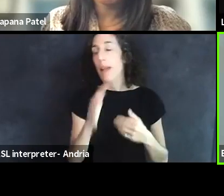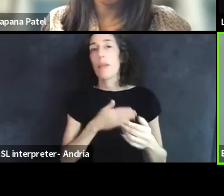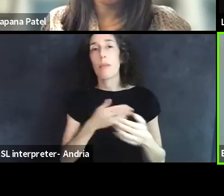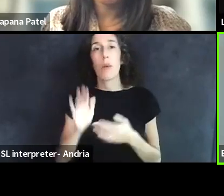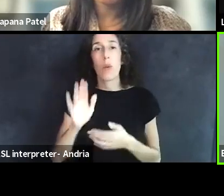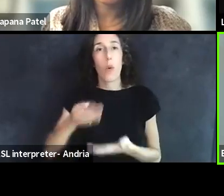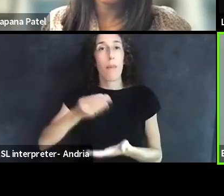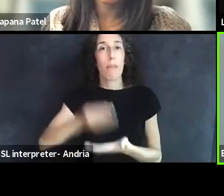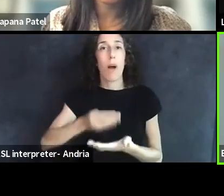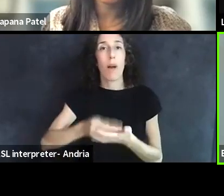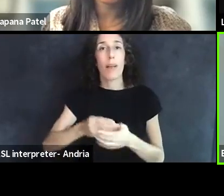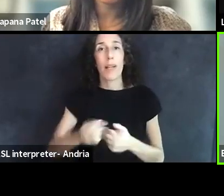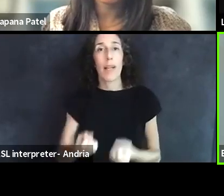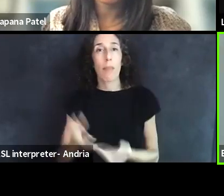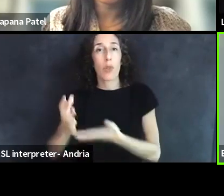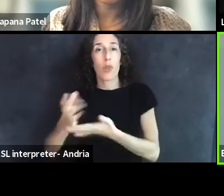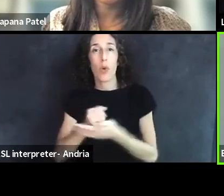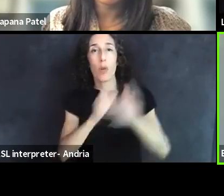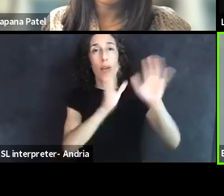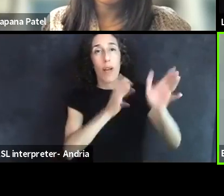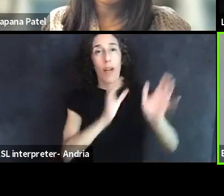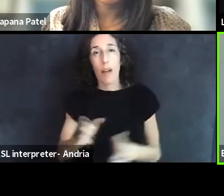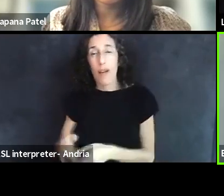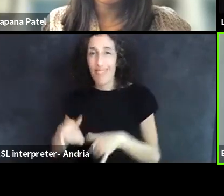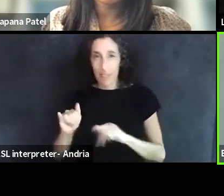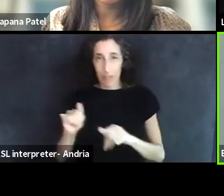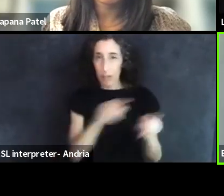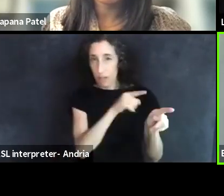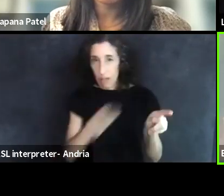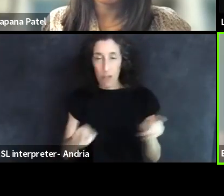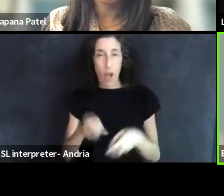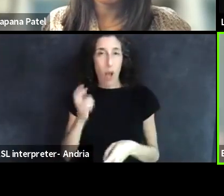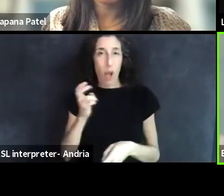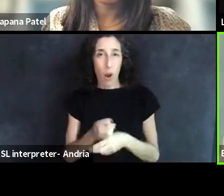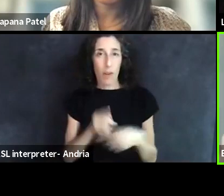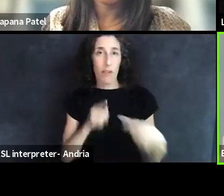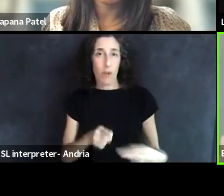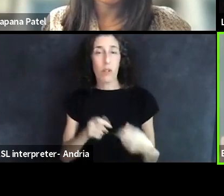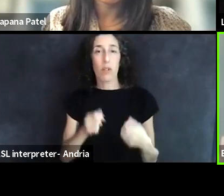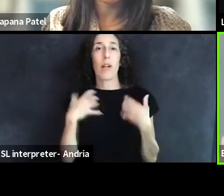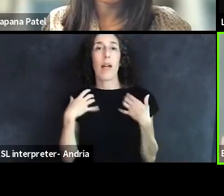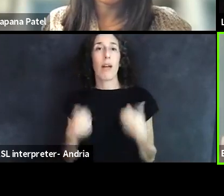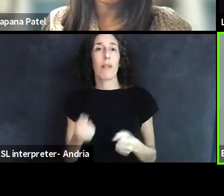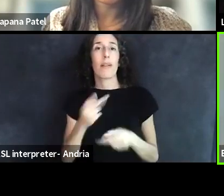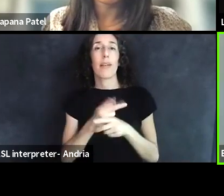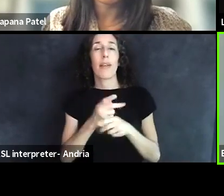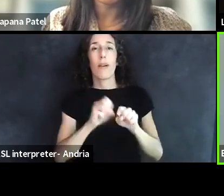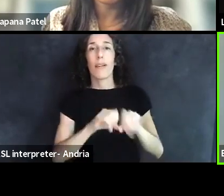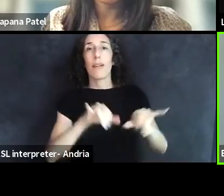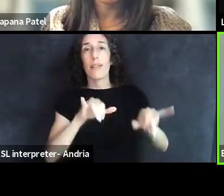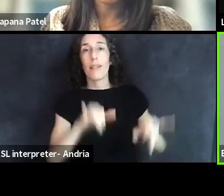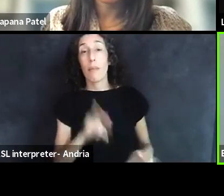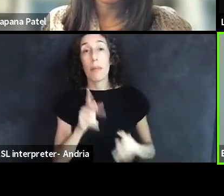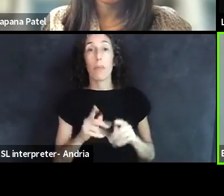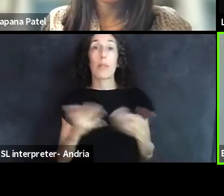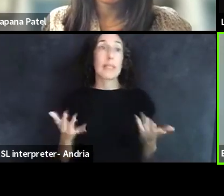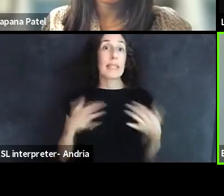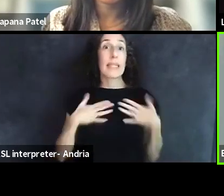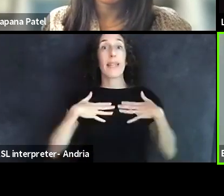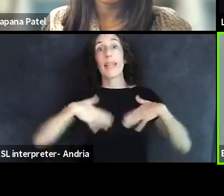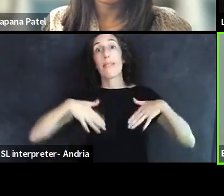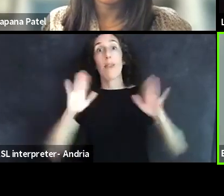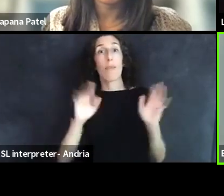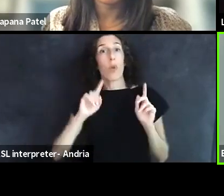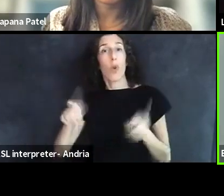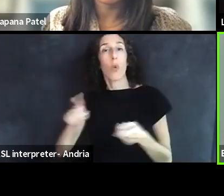this expertise can go into private practice, and then there are huge amounts of money that they're charging, and then that becomes a barrier. I can tell you,